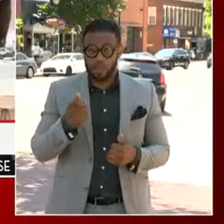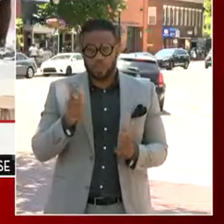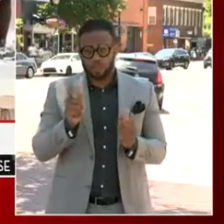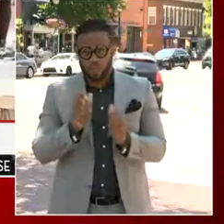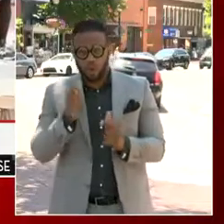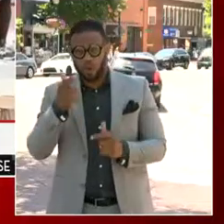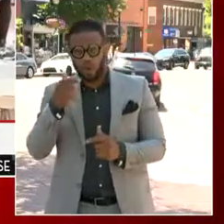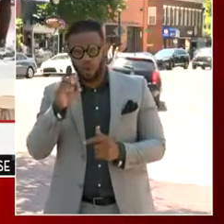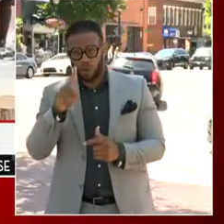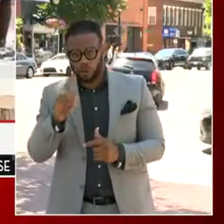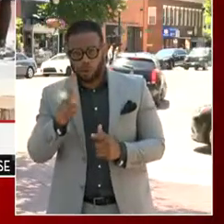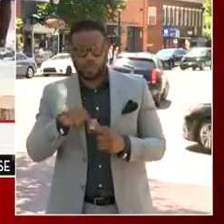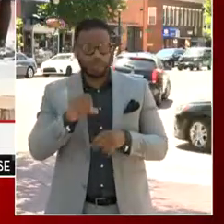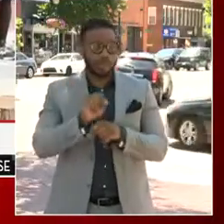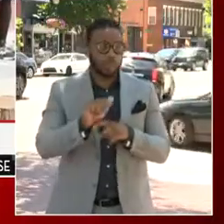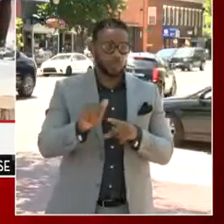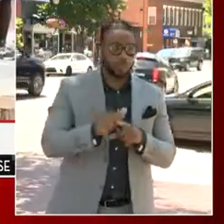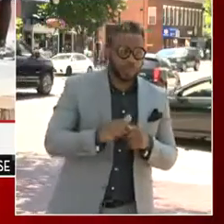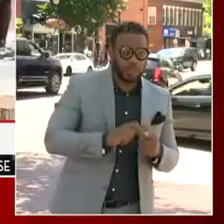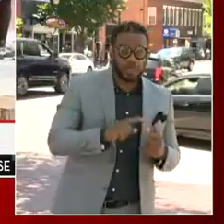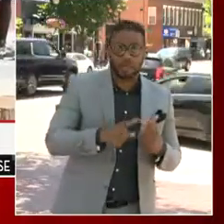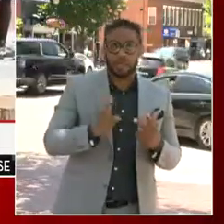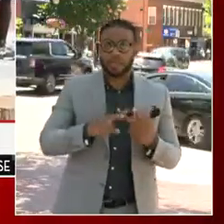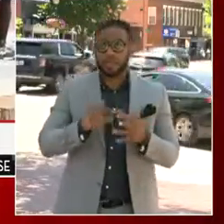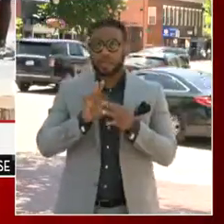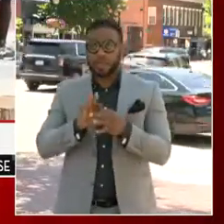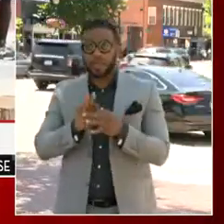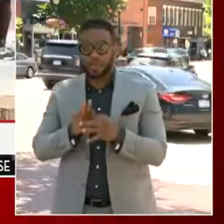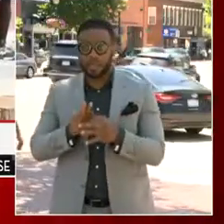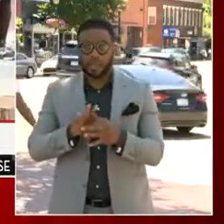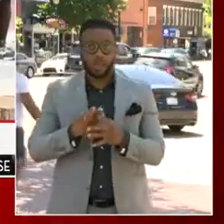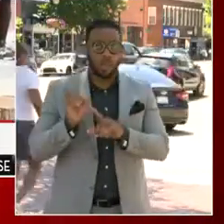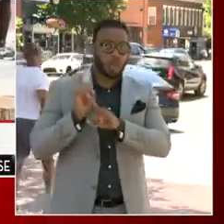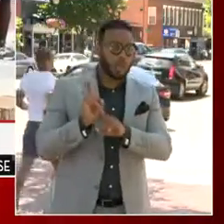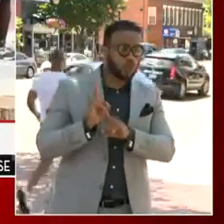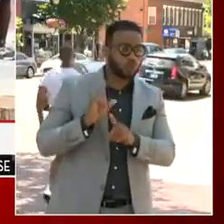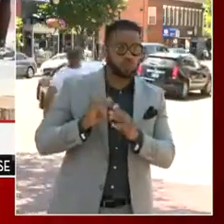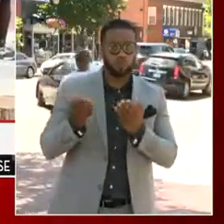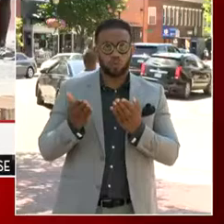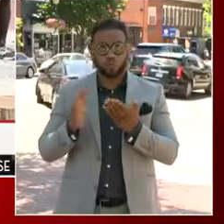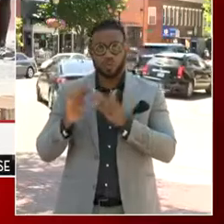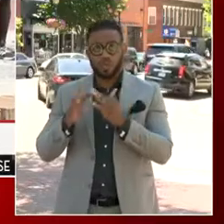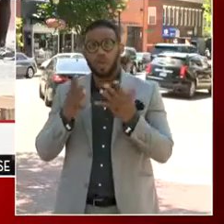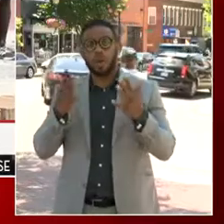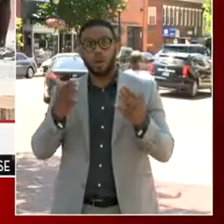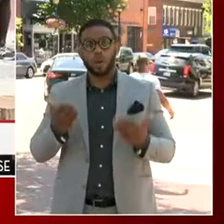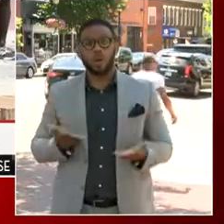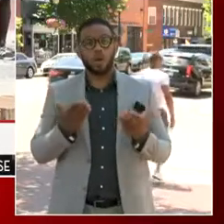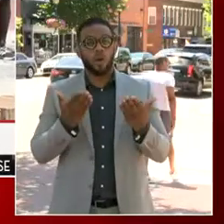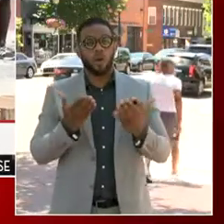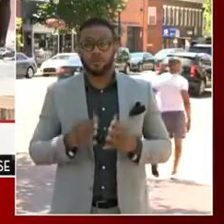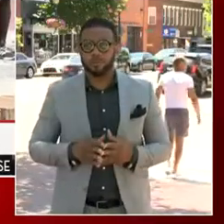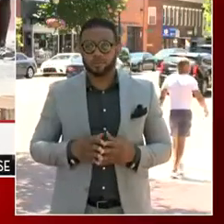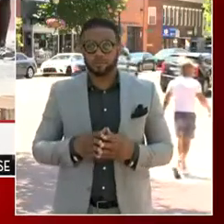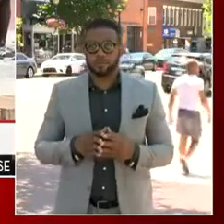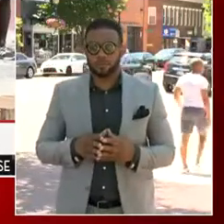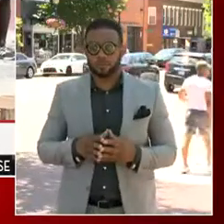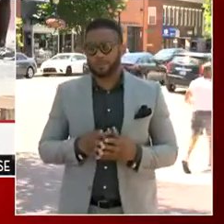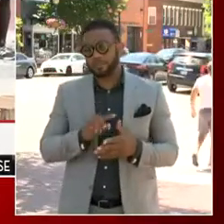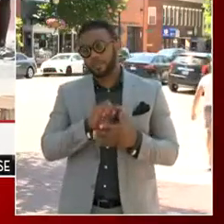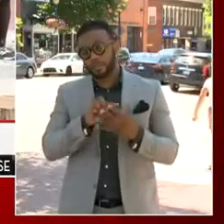small grants, job training, and connection and coaching to services that the city already offers.